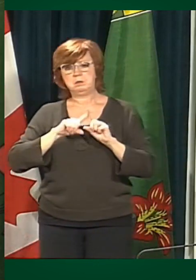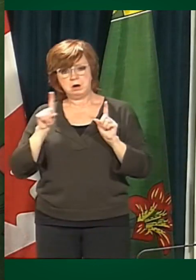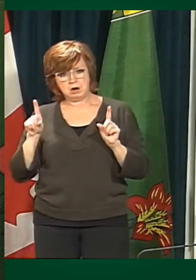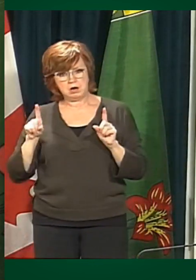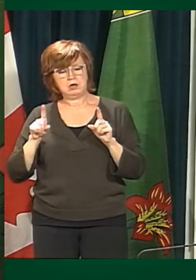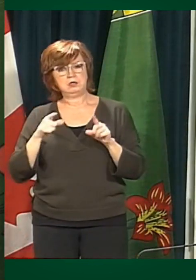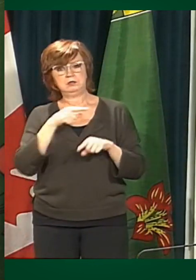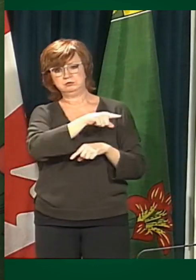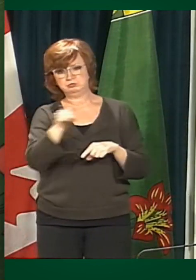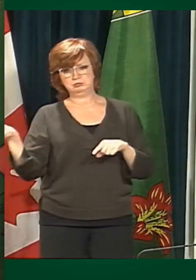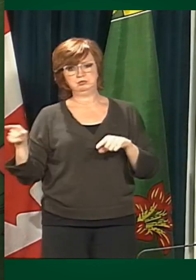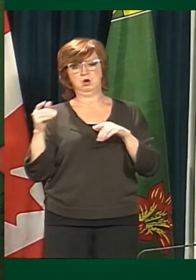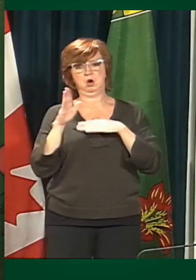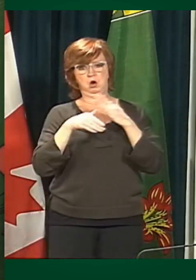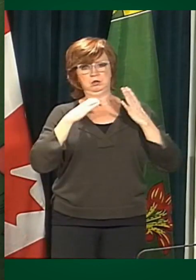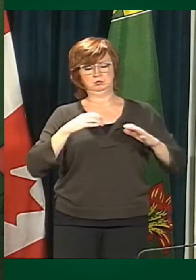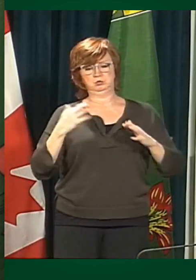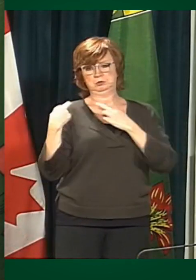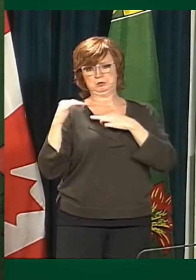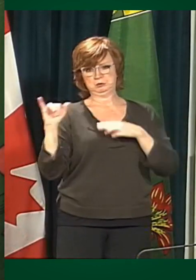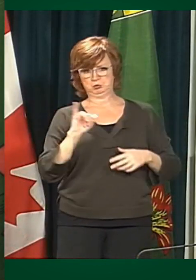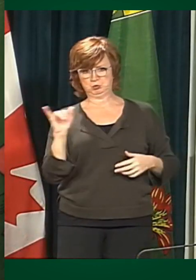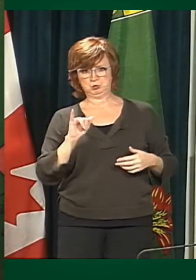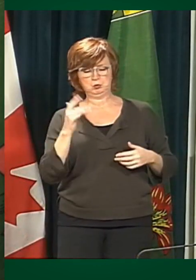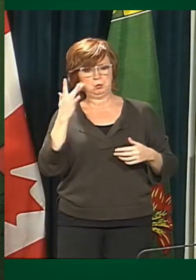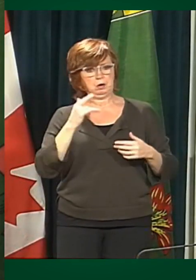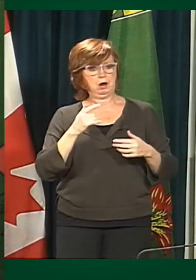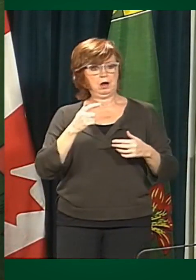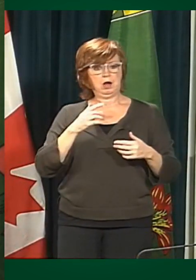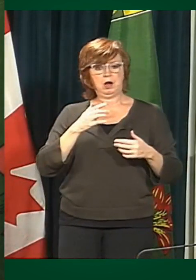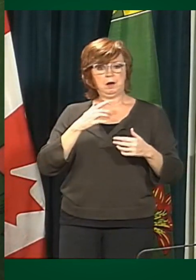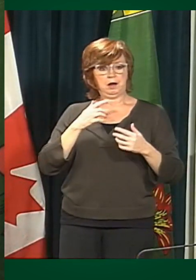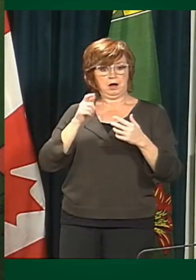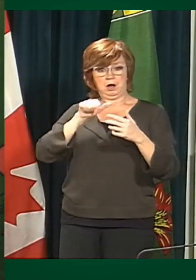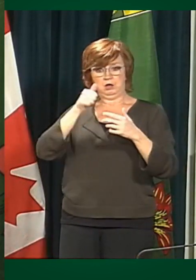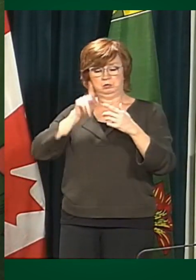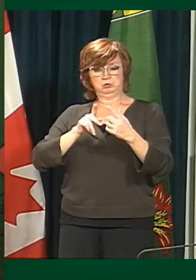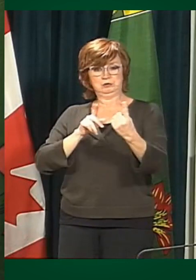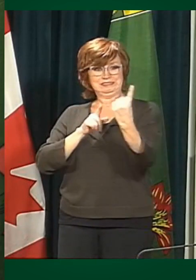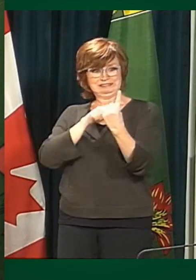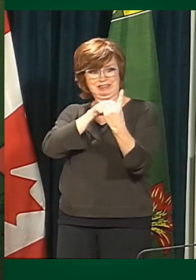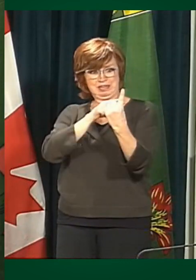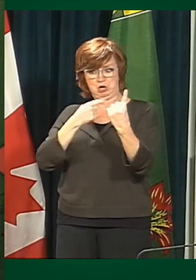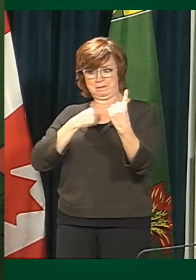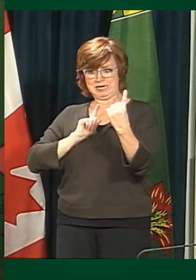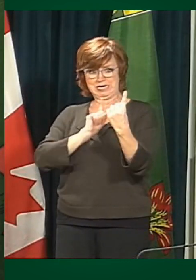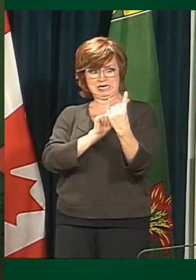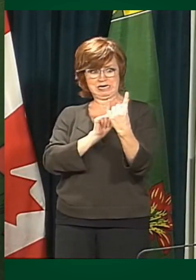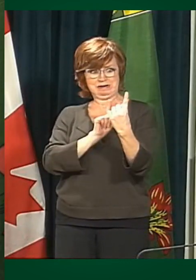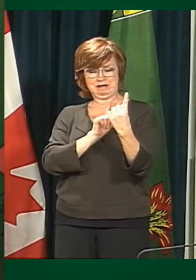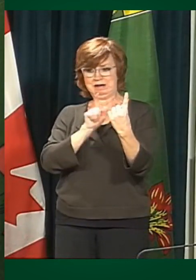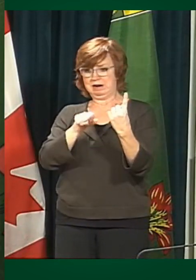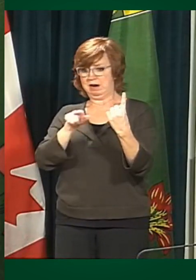can stand back while that person is done and then go and pick something and not avoid that crowding. And obviously,